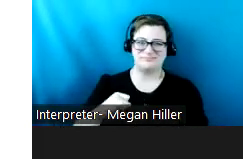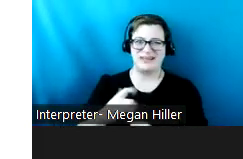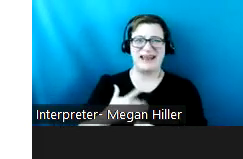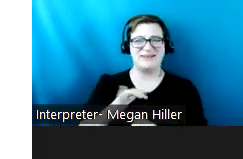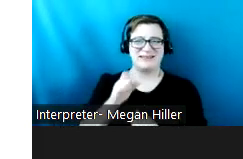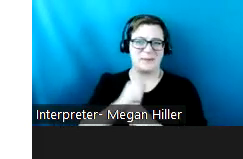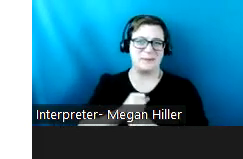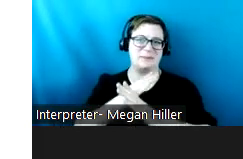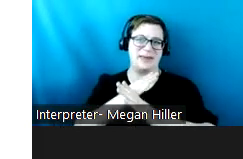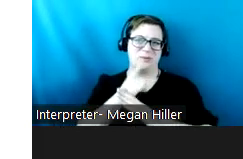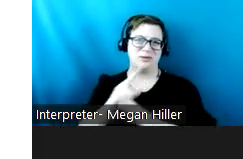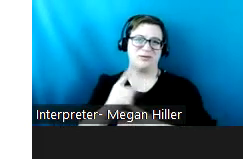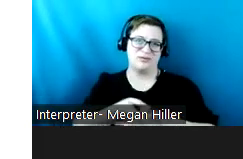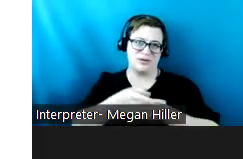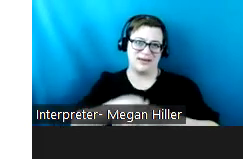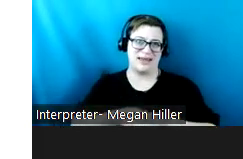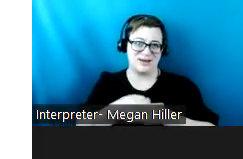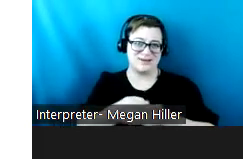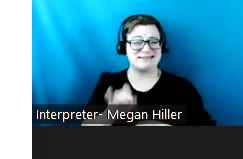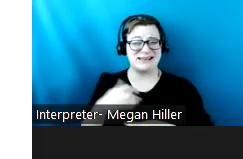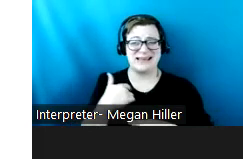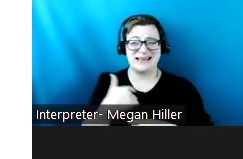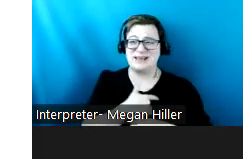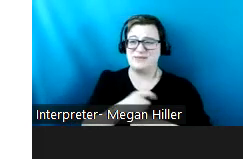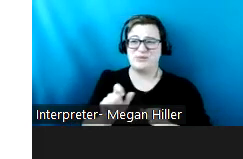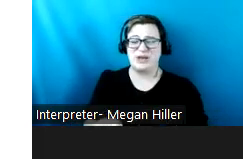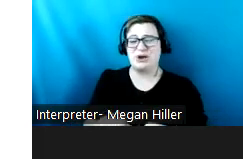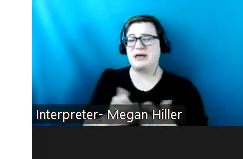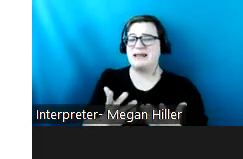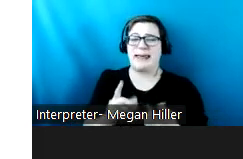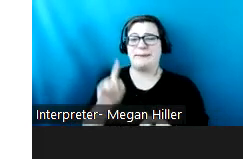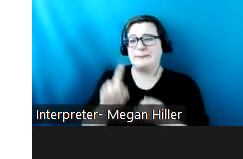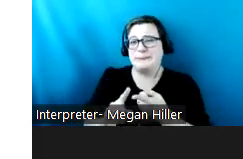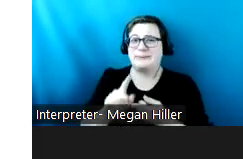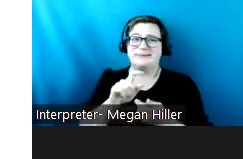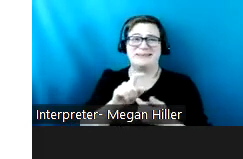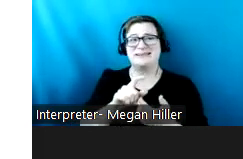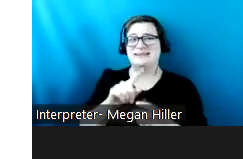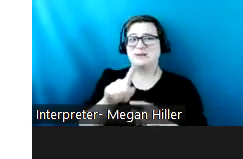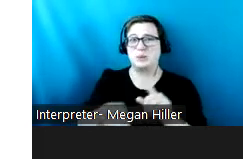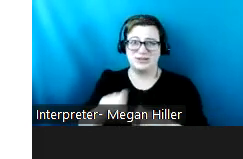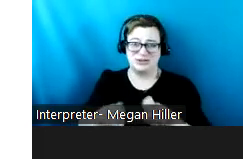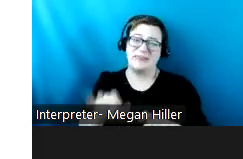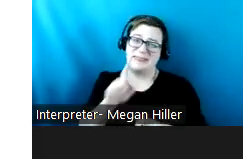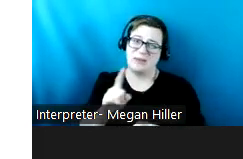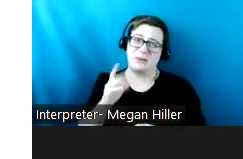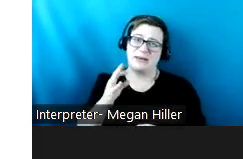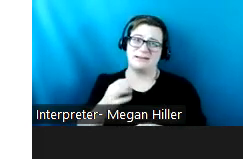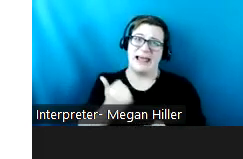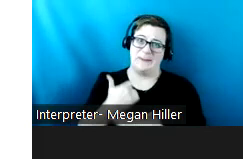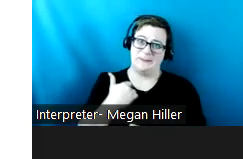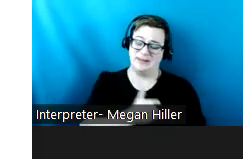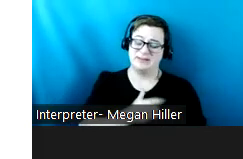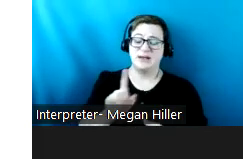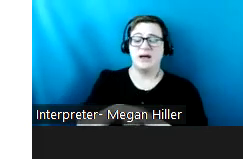care. So anything that we could do, just a light touch here with further assessment and comprehensive would be helpful. The other thing is